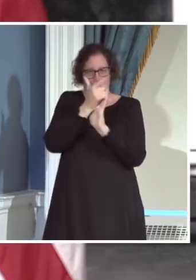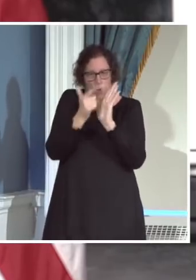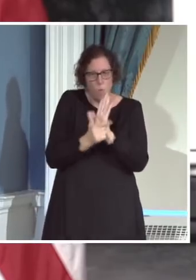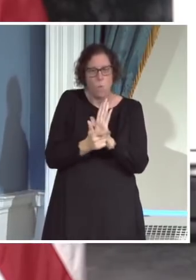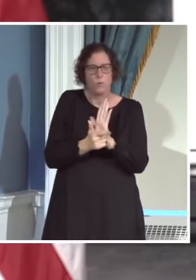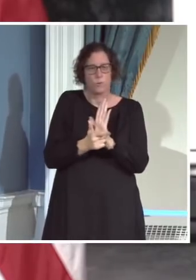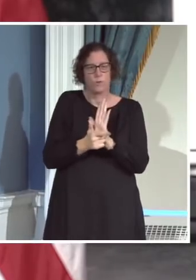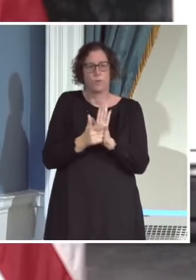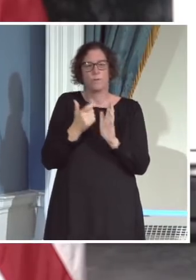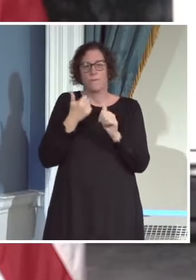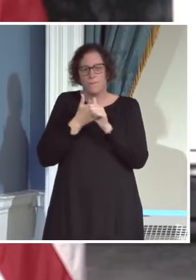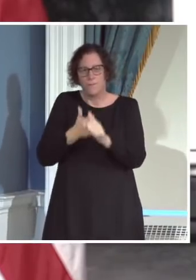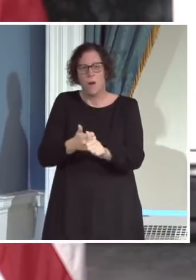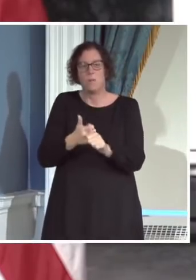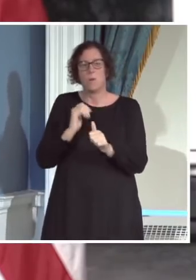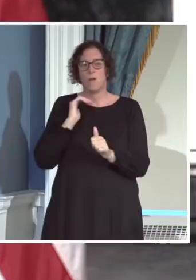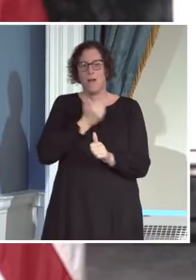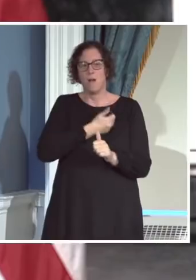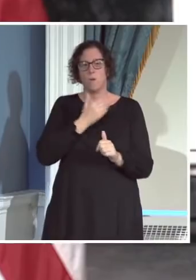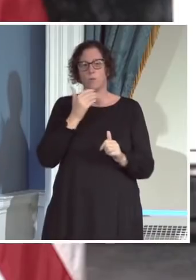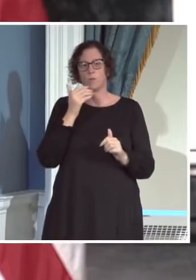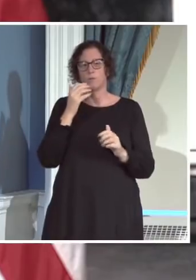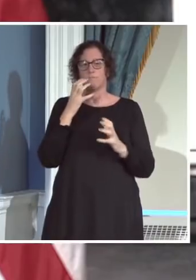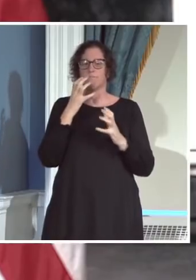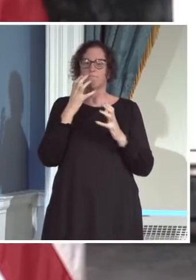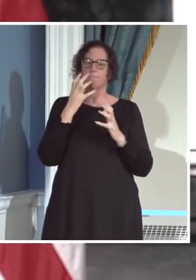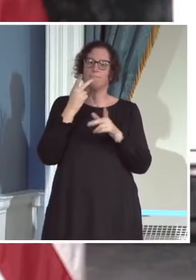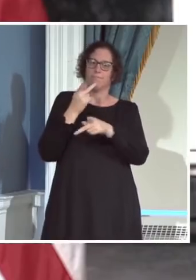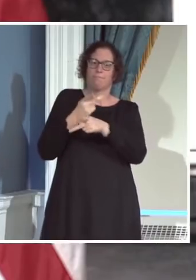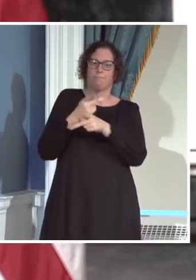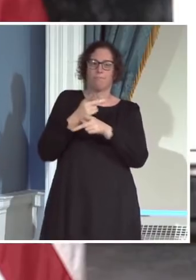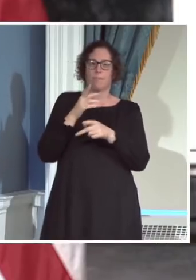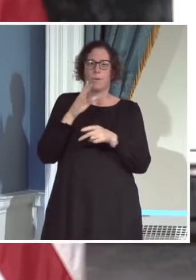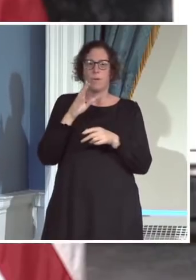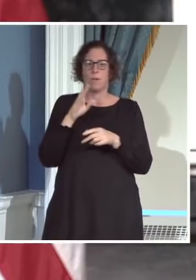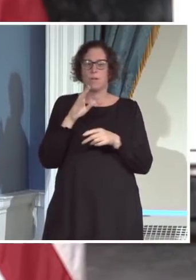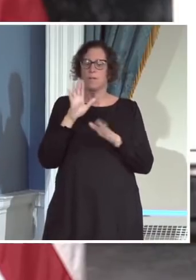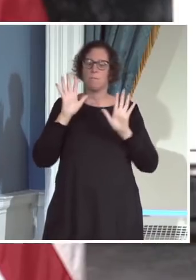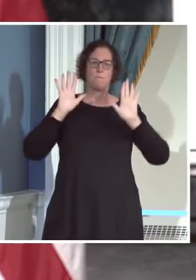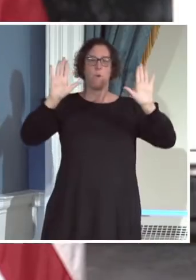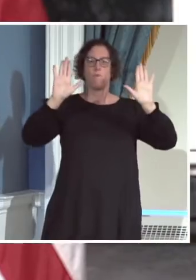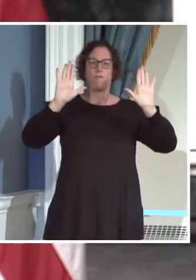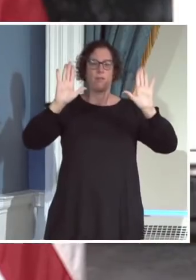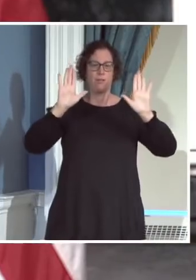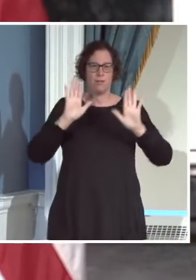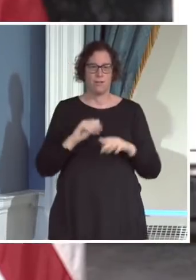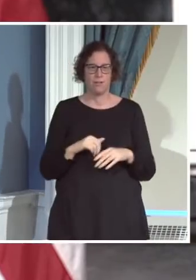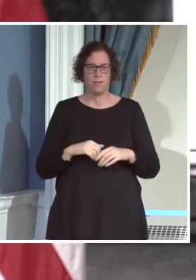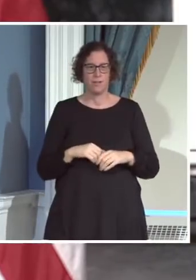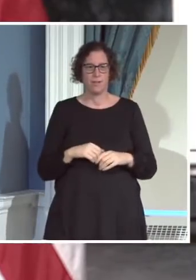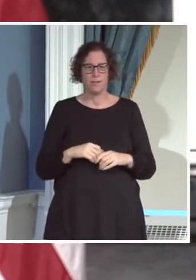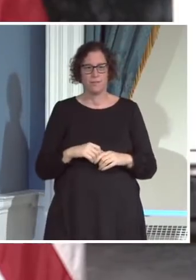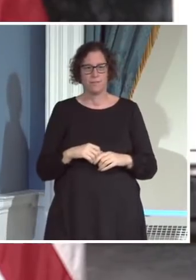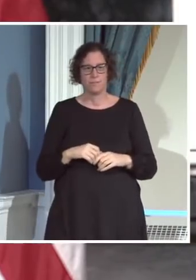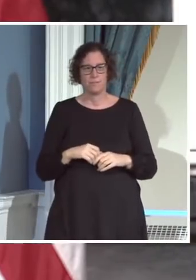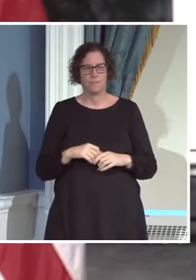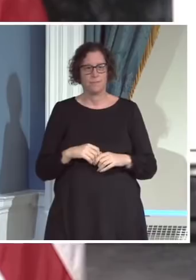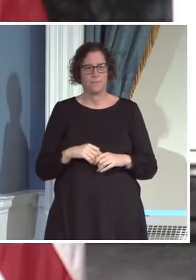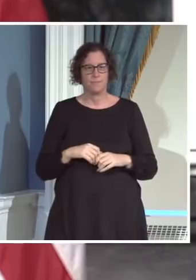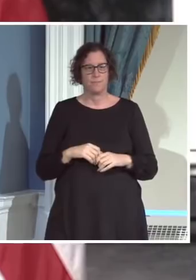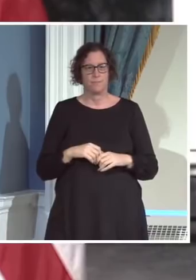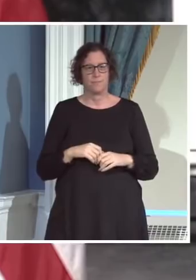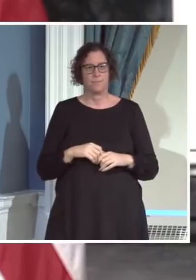balances. And it's crucial that the legislature have the kind of oversight it traditionally has, and has the